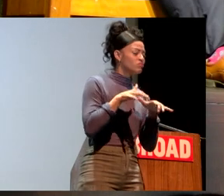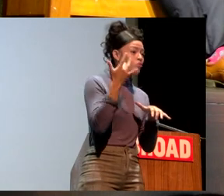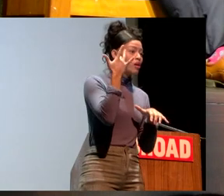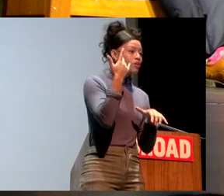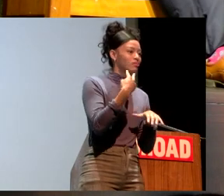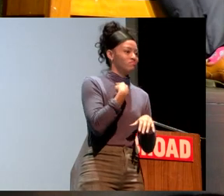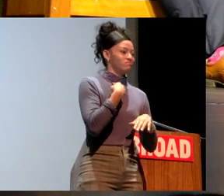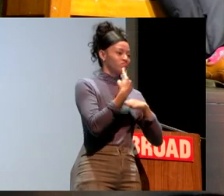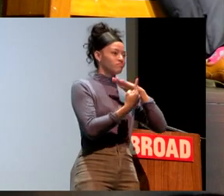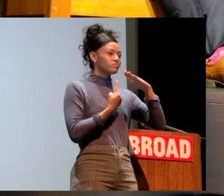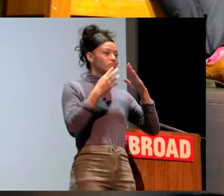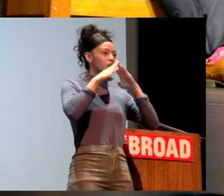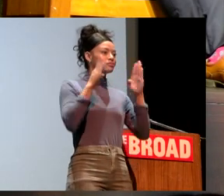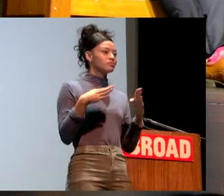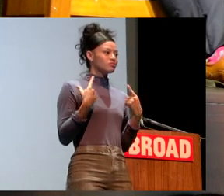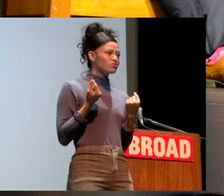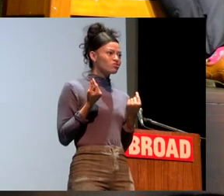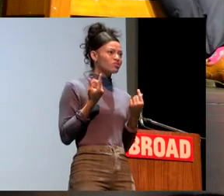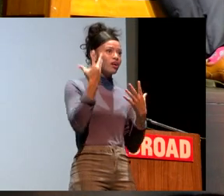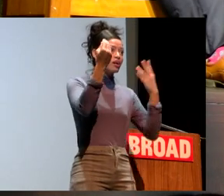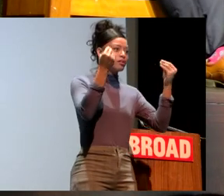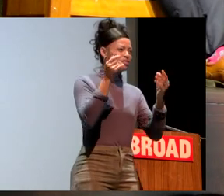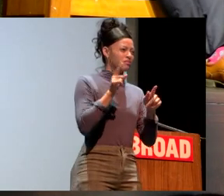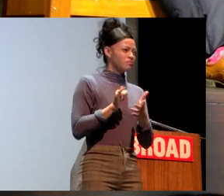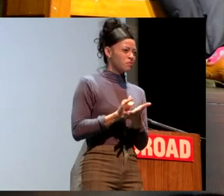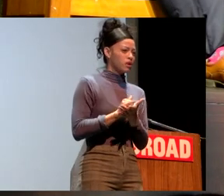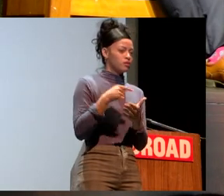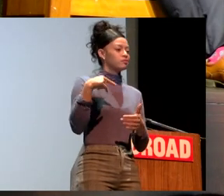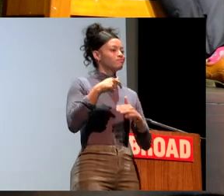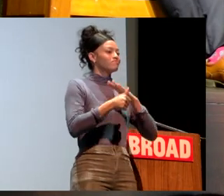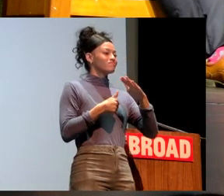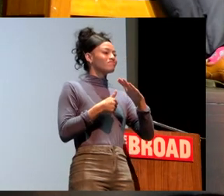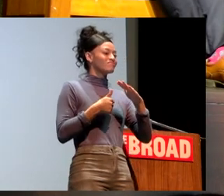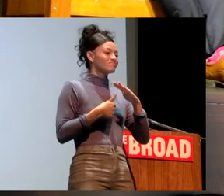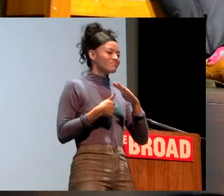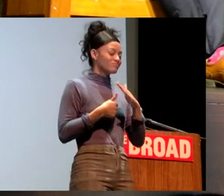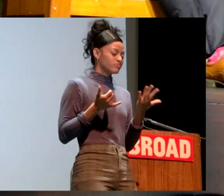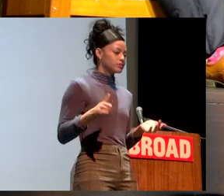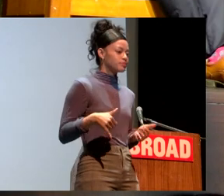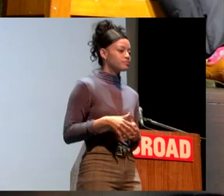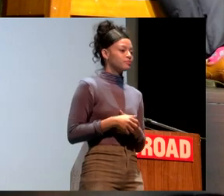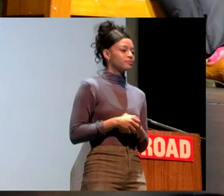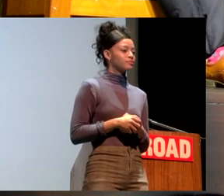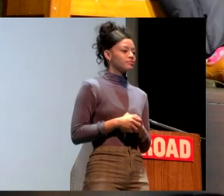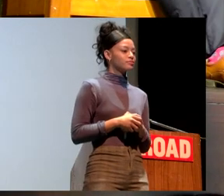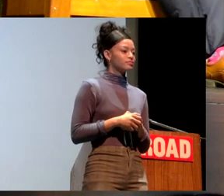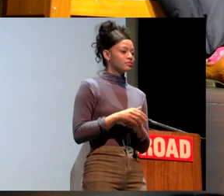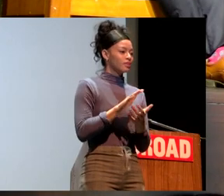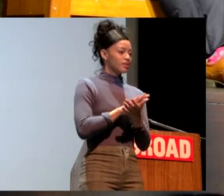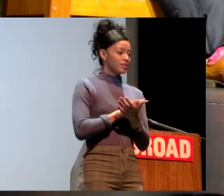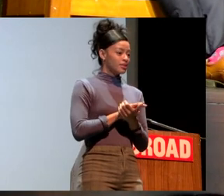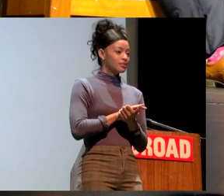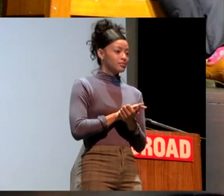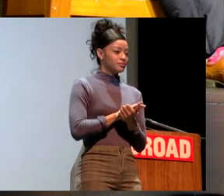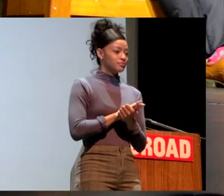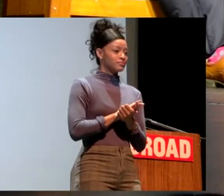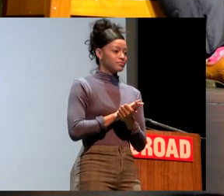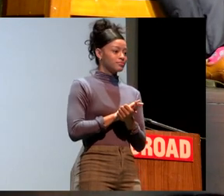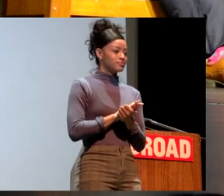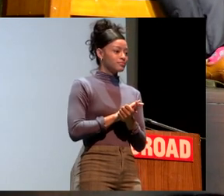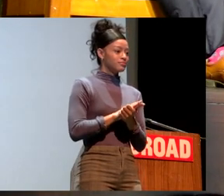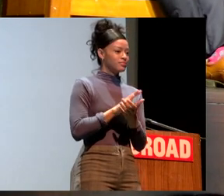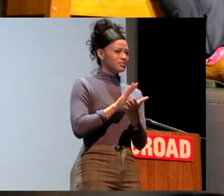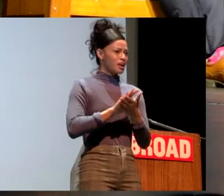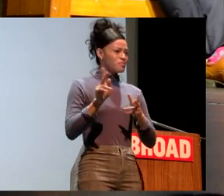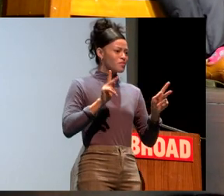you had Animal Crossing, you were on your island, you had really nice music, you had super cool animal friends giving you gifts, you could trade